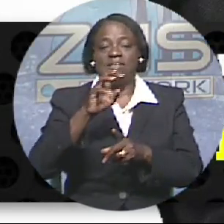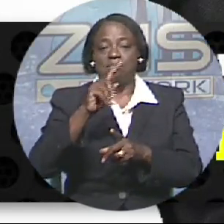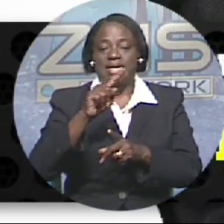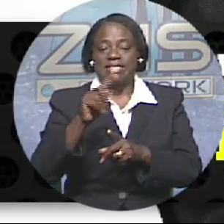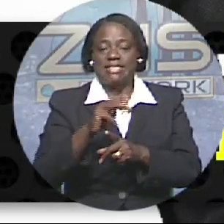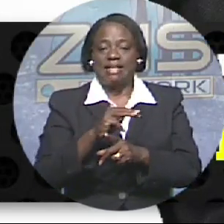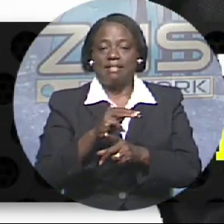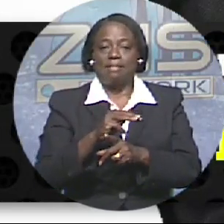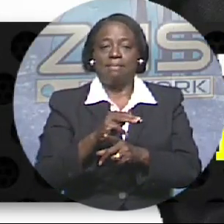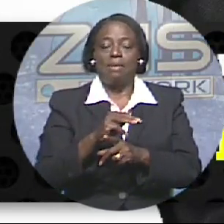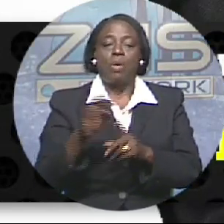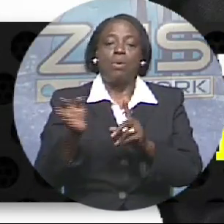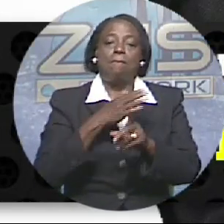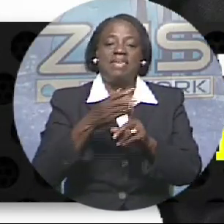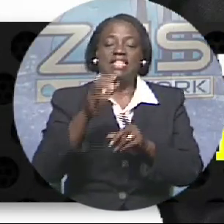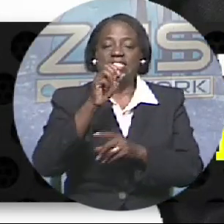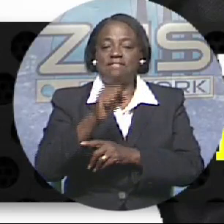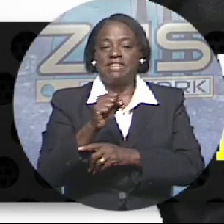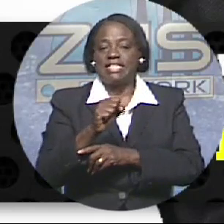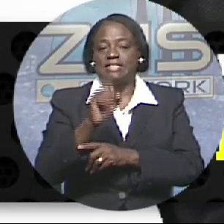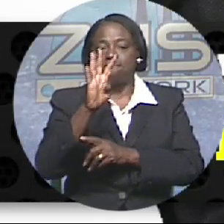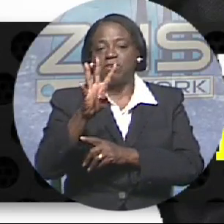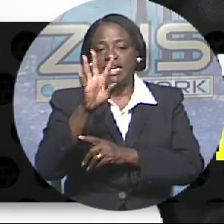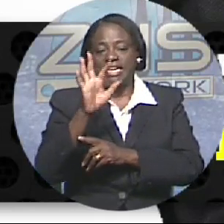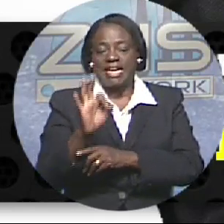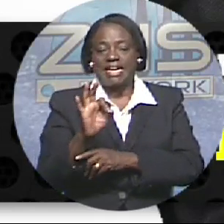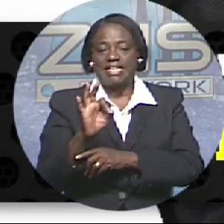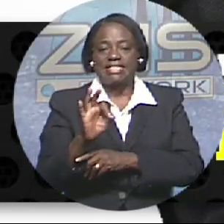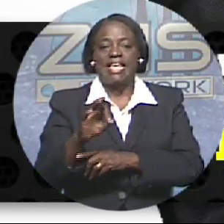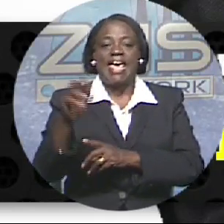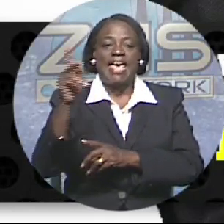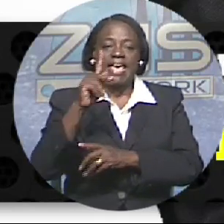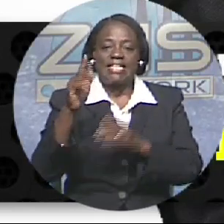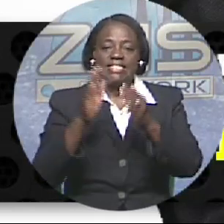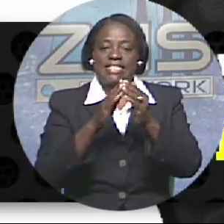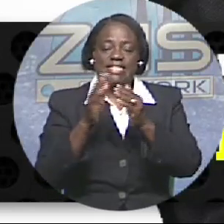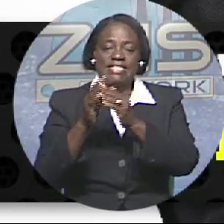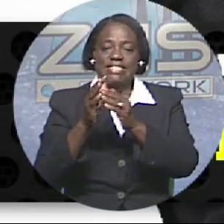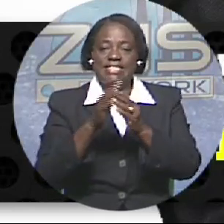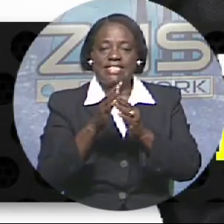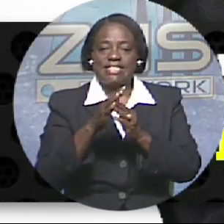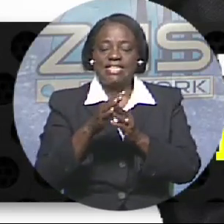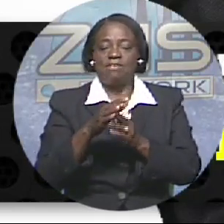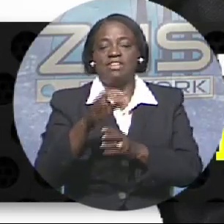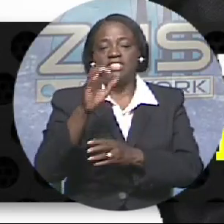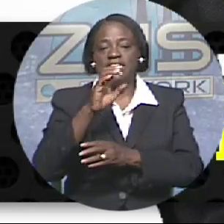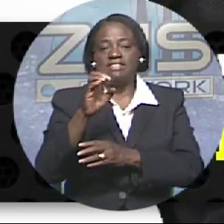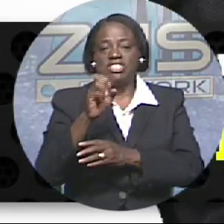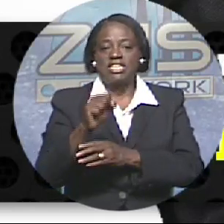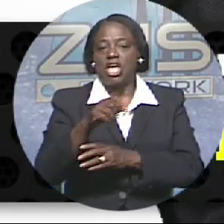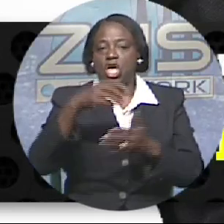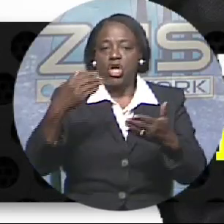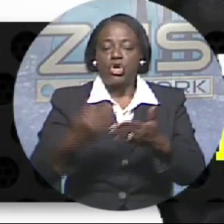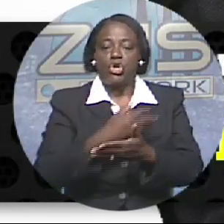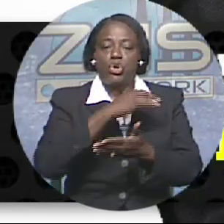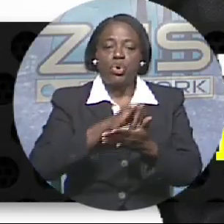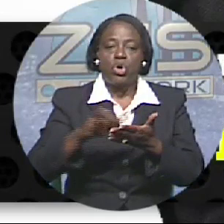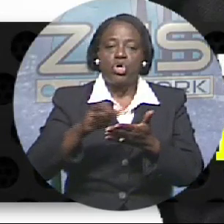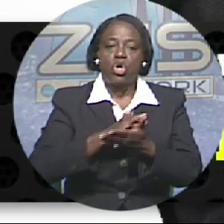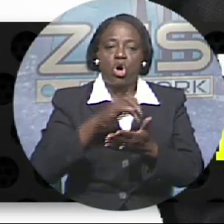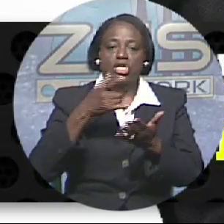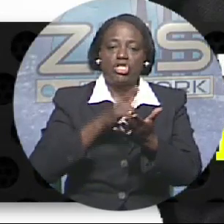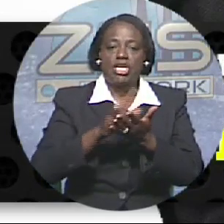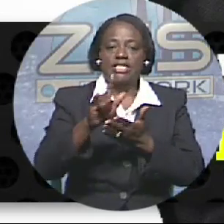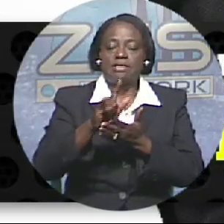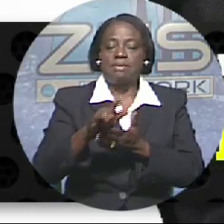under the center will beat the San Francisco 49ers. Kansas City rolls by the San Diego Chargers. New York Football Jets to